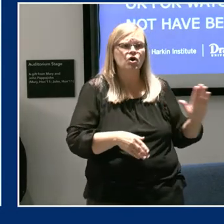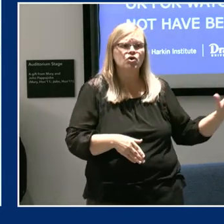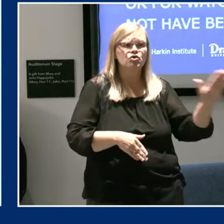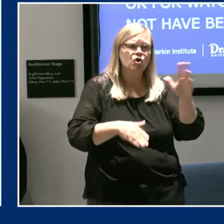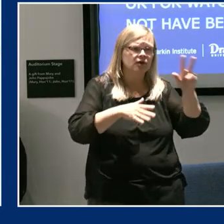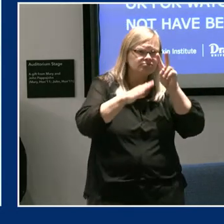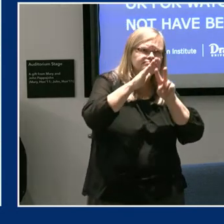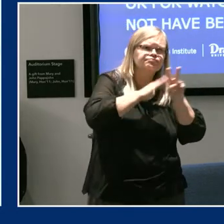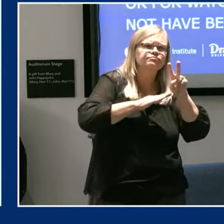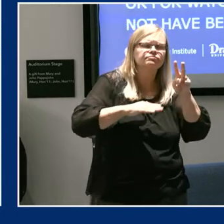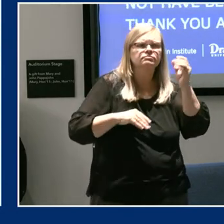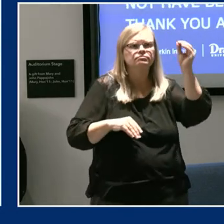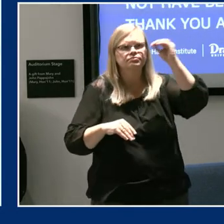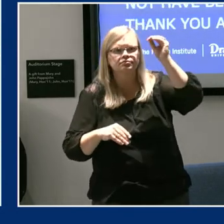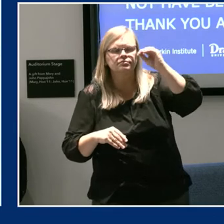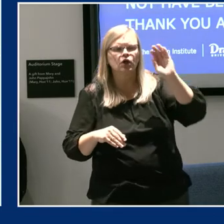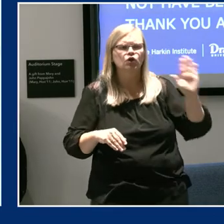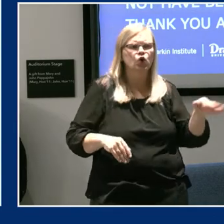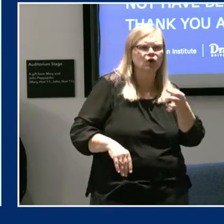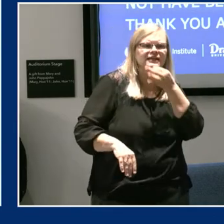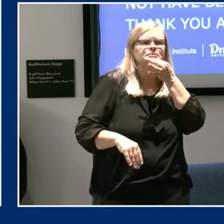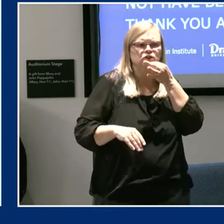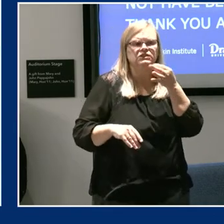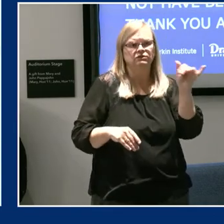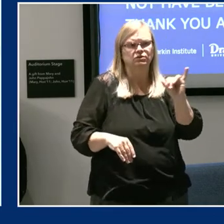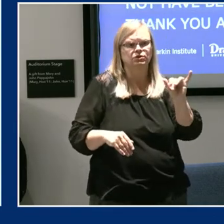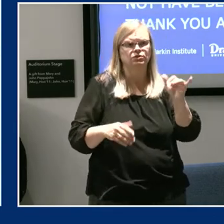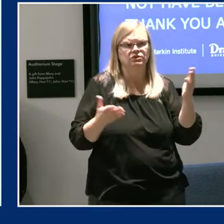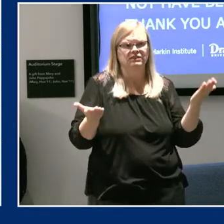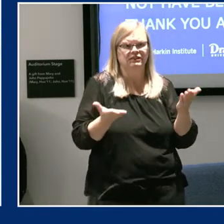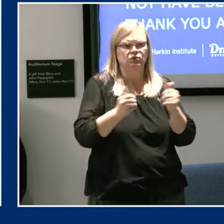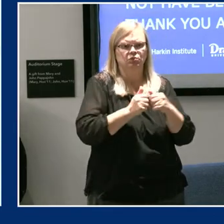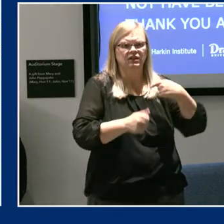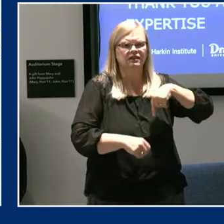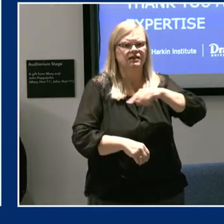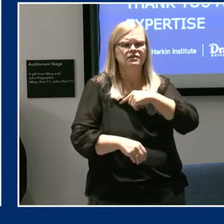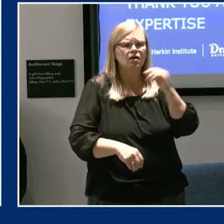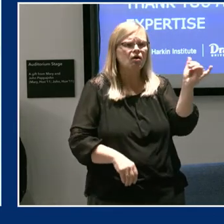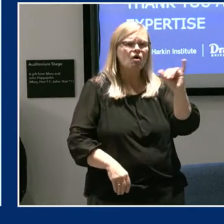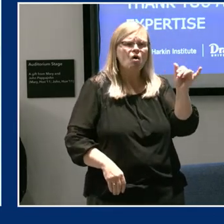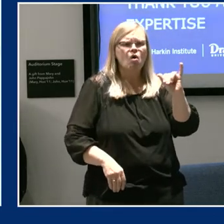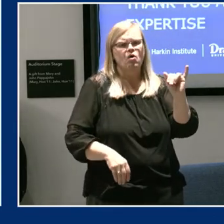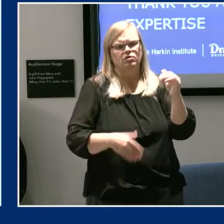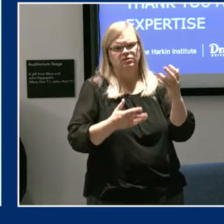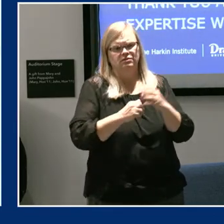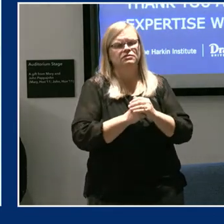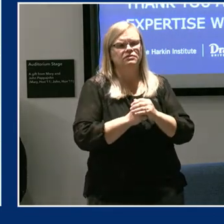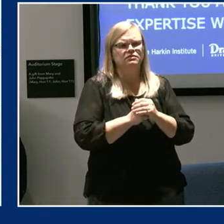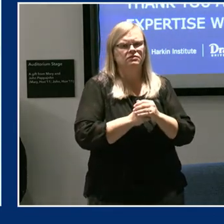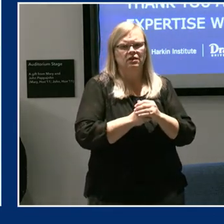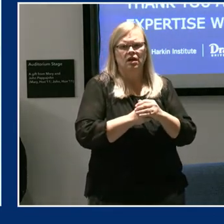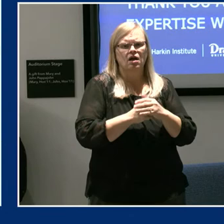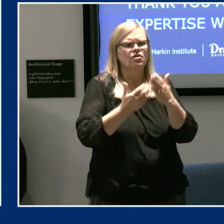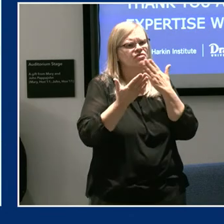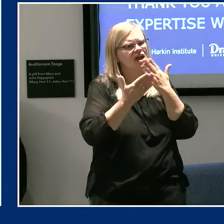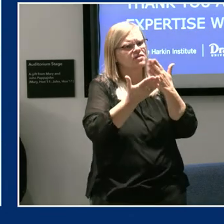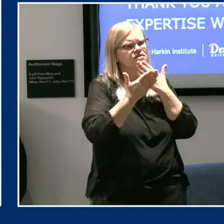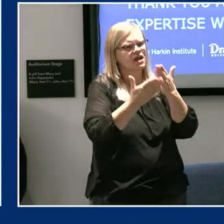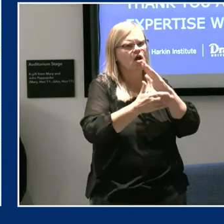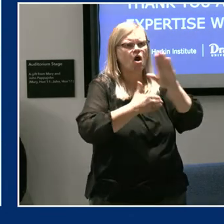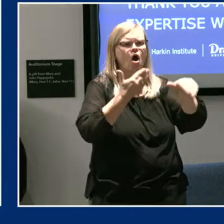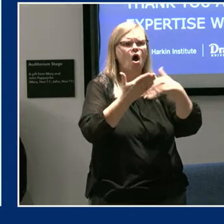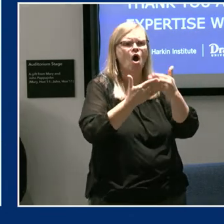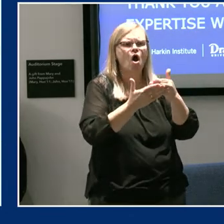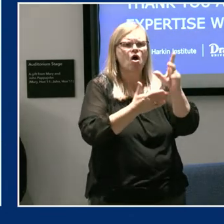you all for sharing your insights and expertise with us today. And also a huge thank you to all the